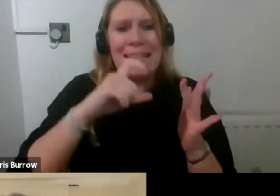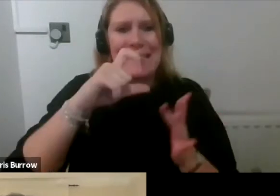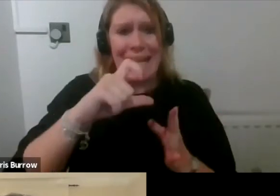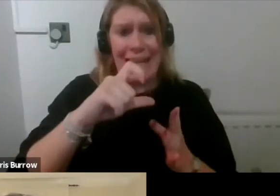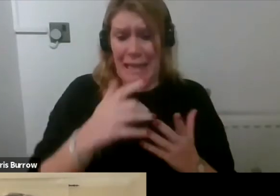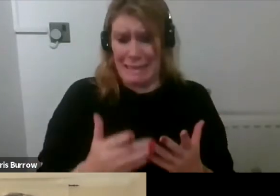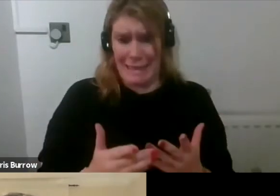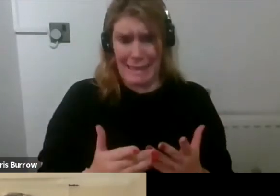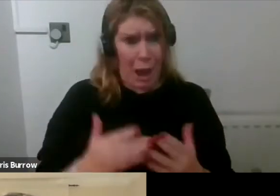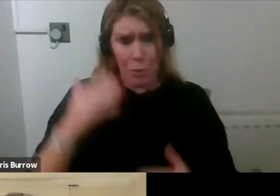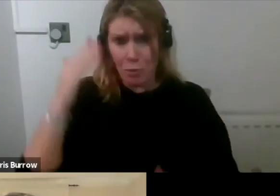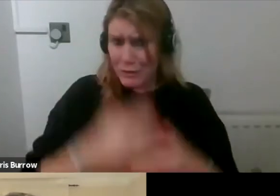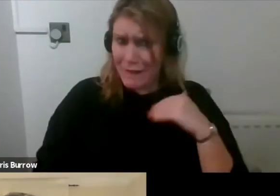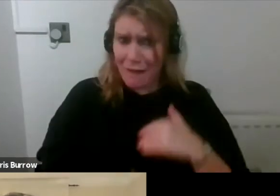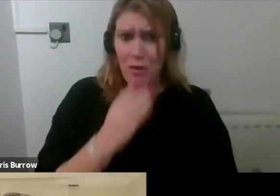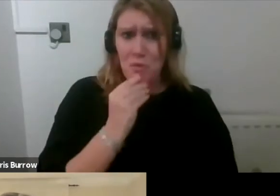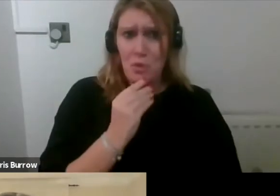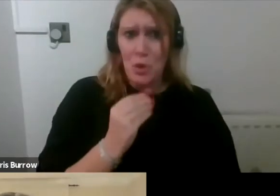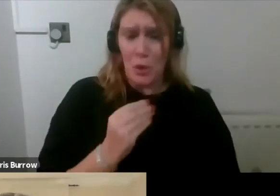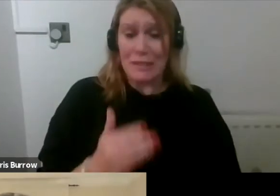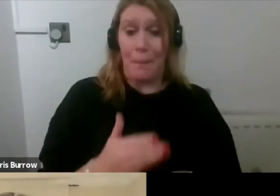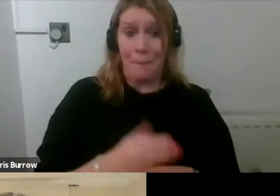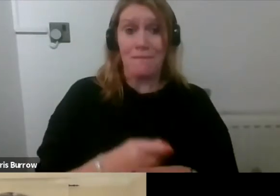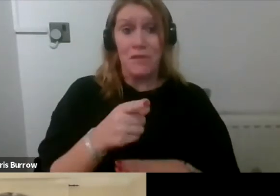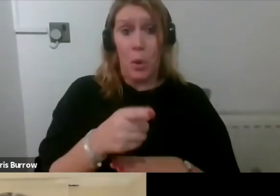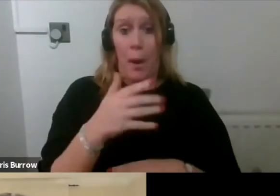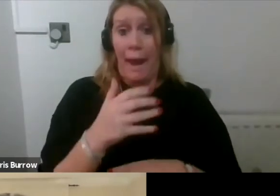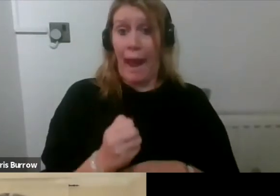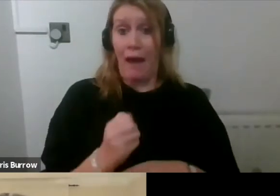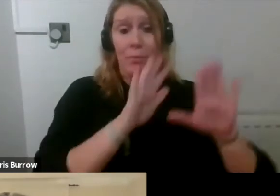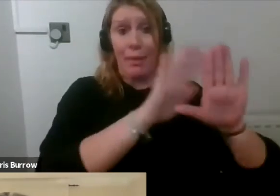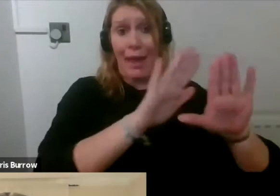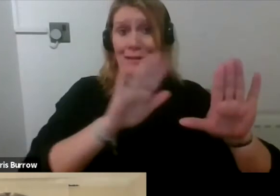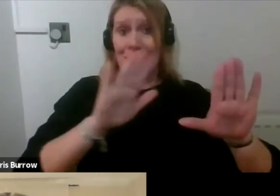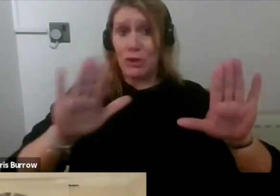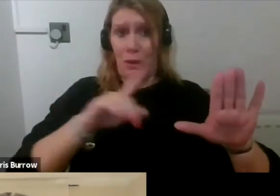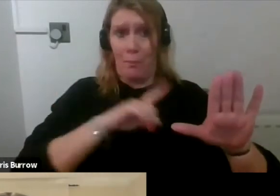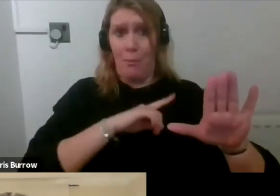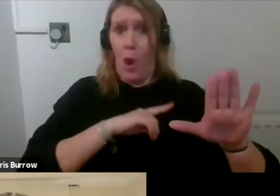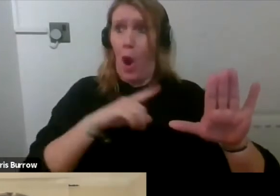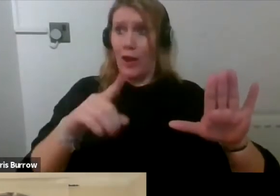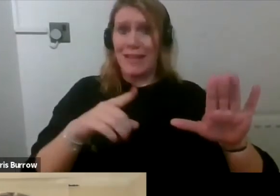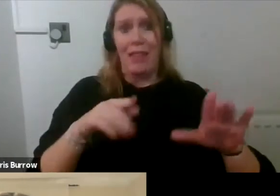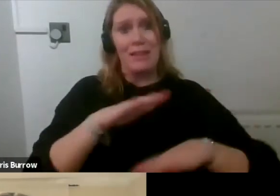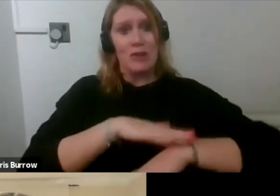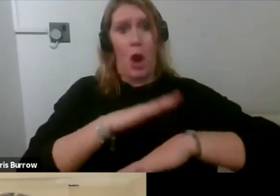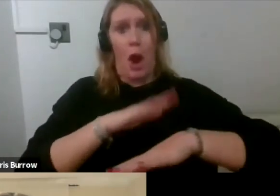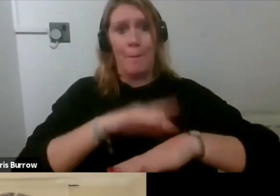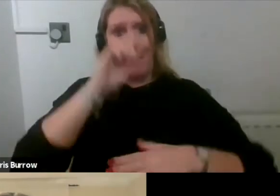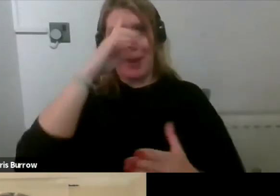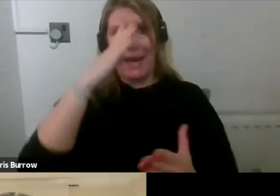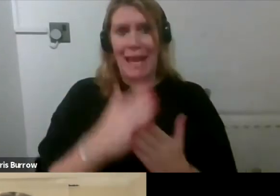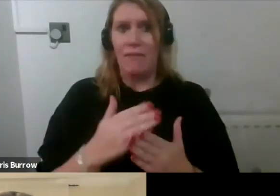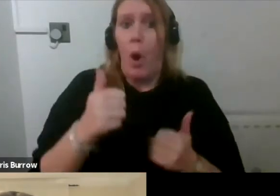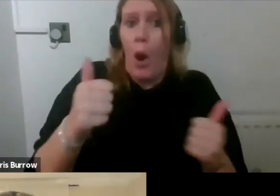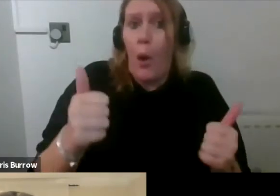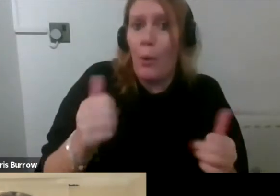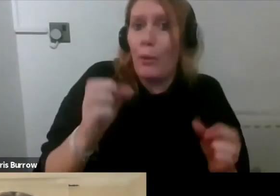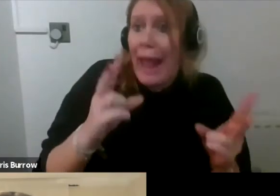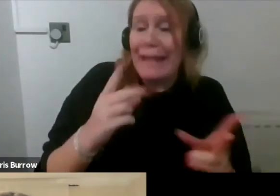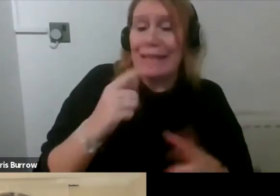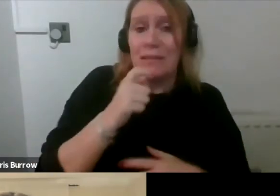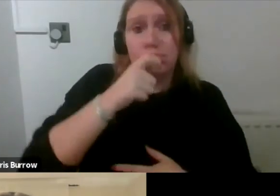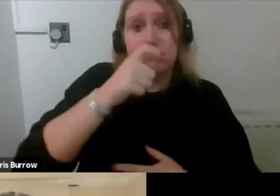common usage, and they feature in the exhibition. That's really, really shocking stuff. And I think people, by